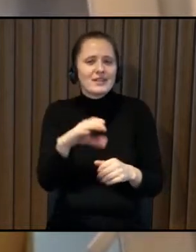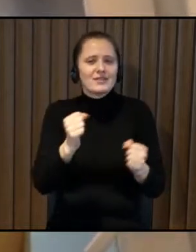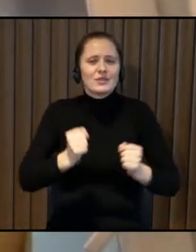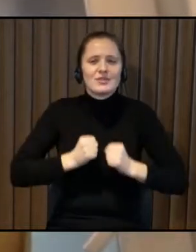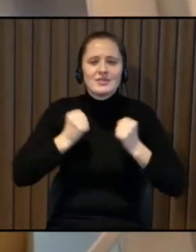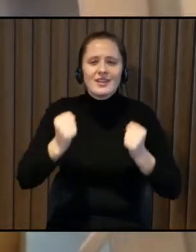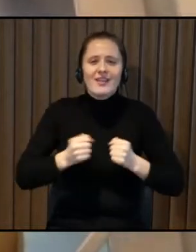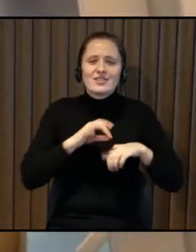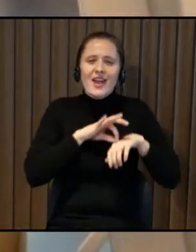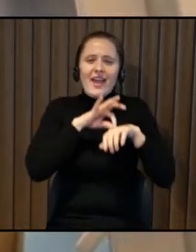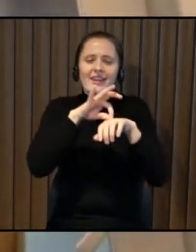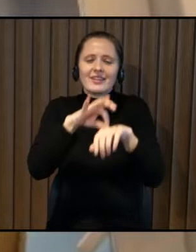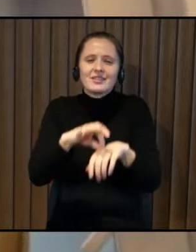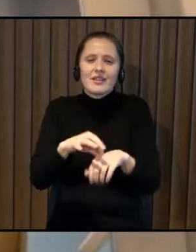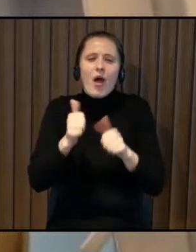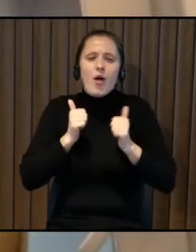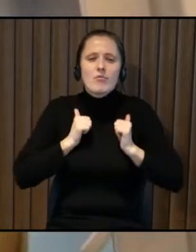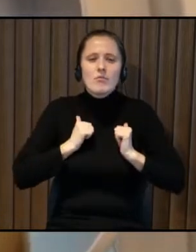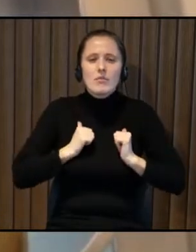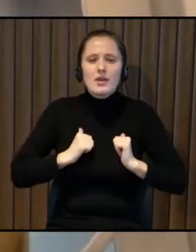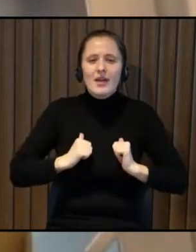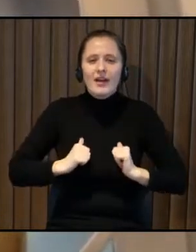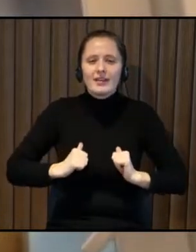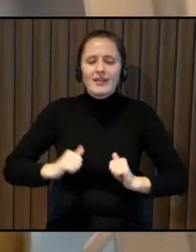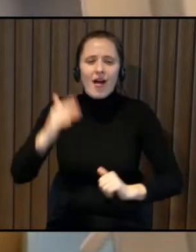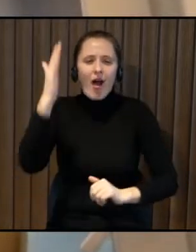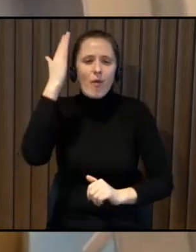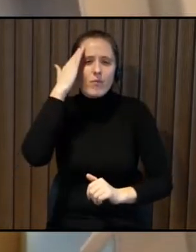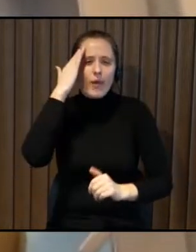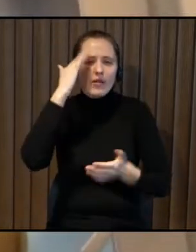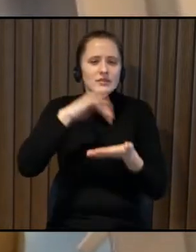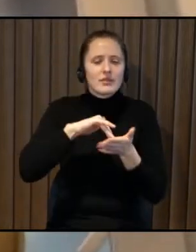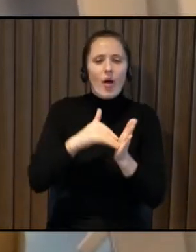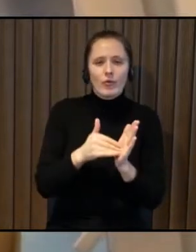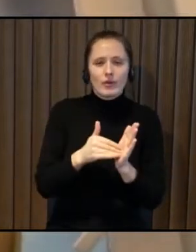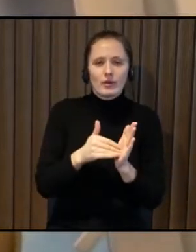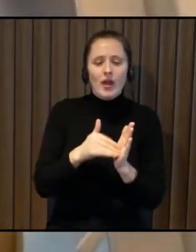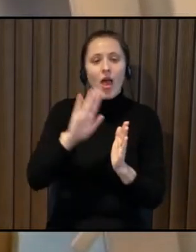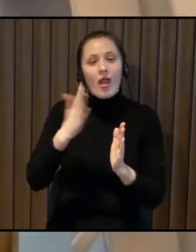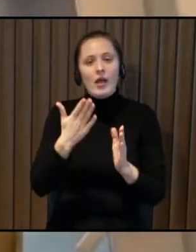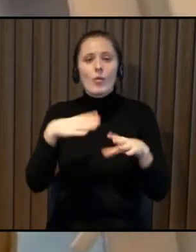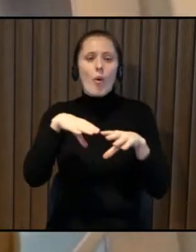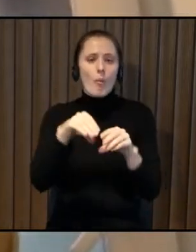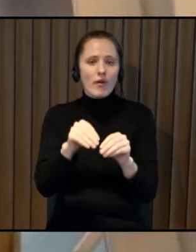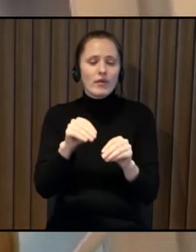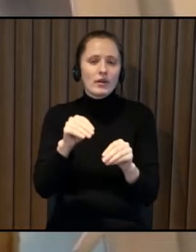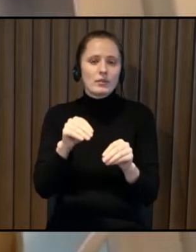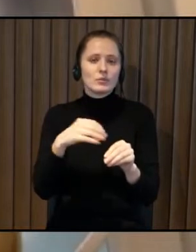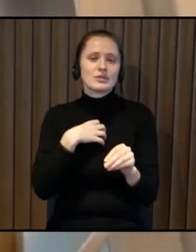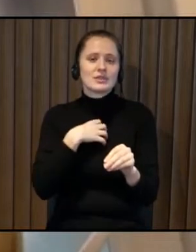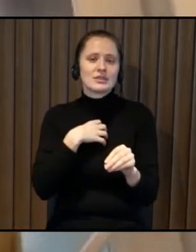the hassle. And we are trying to make him or her